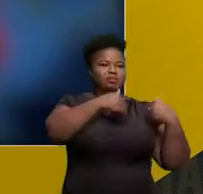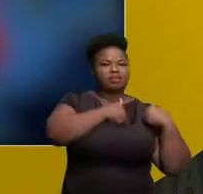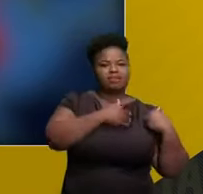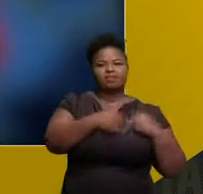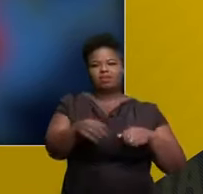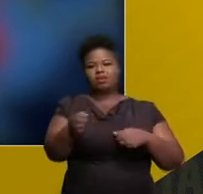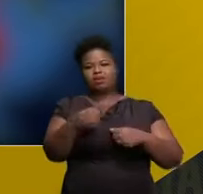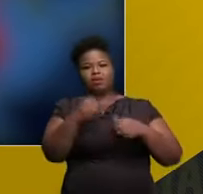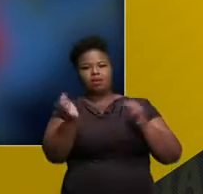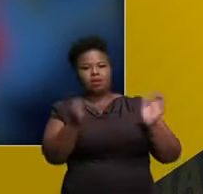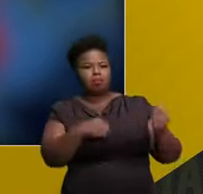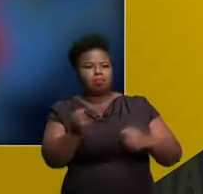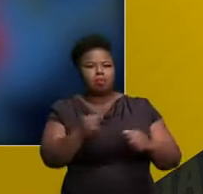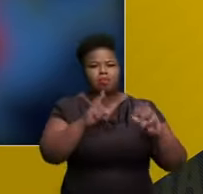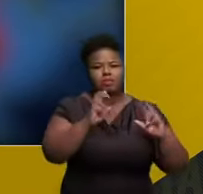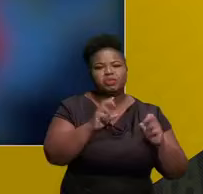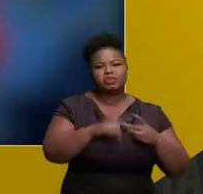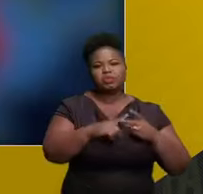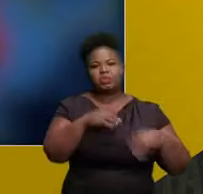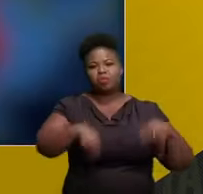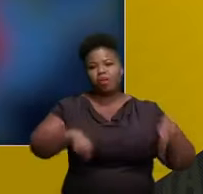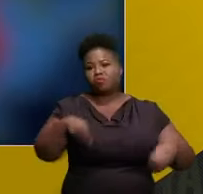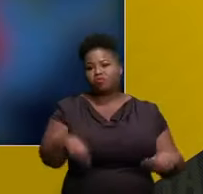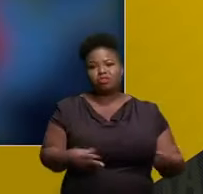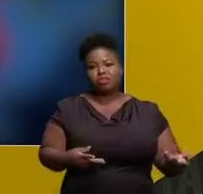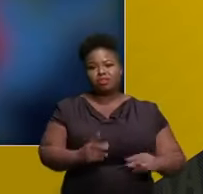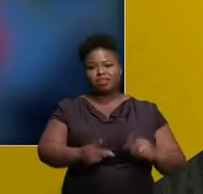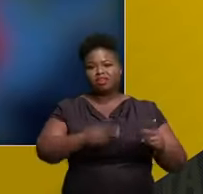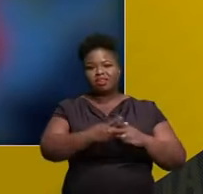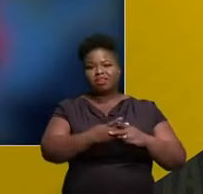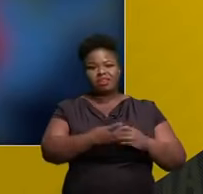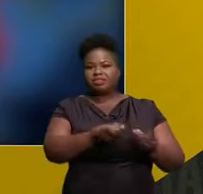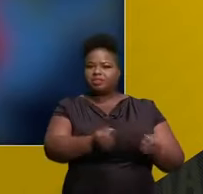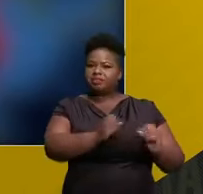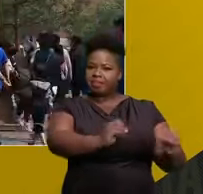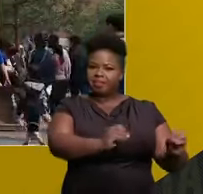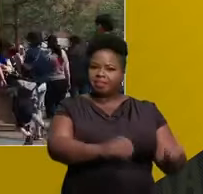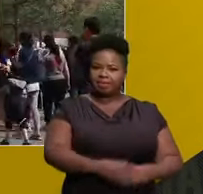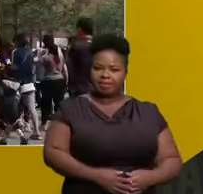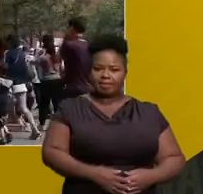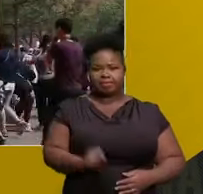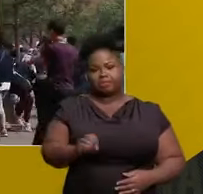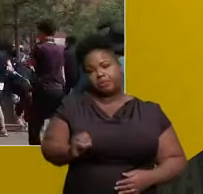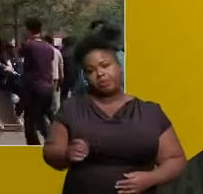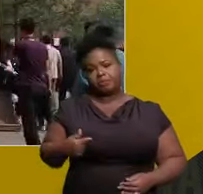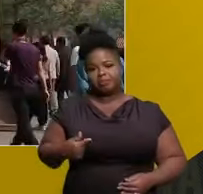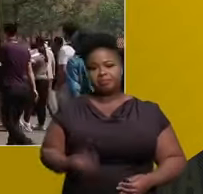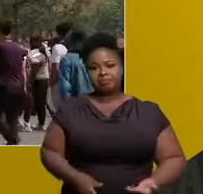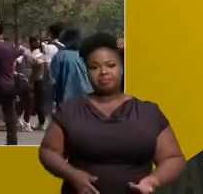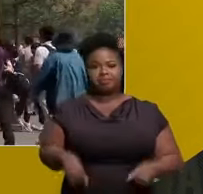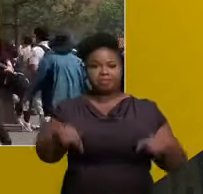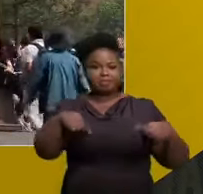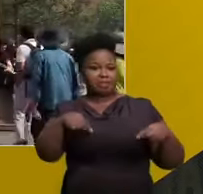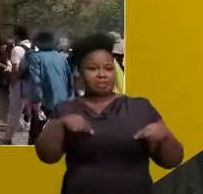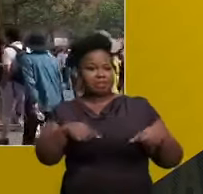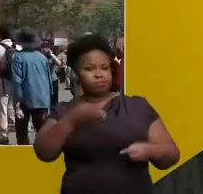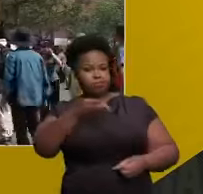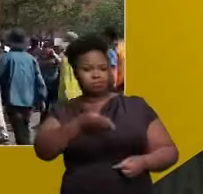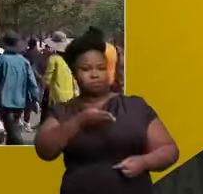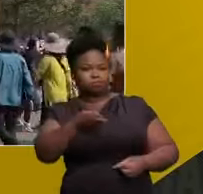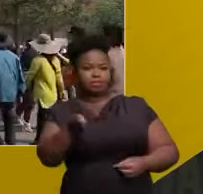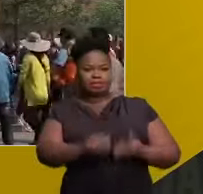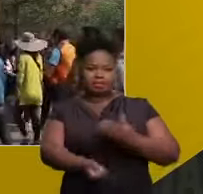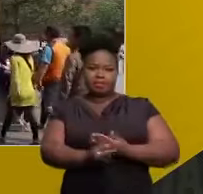And again, there's no immediate response. So those are some of the fears, I guess, that's going